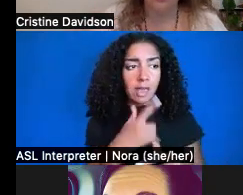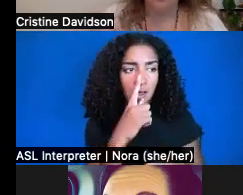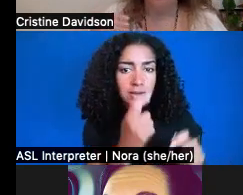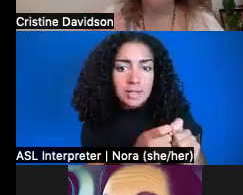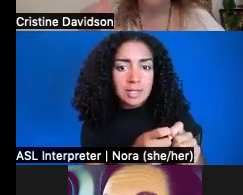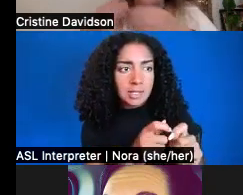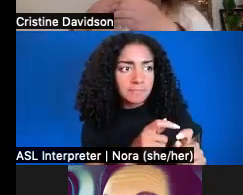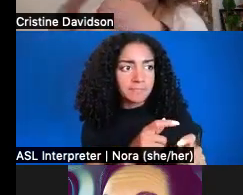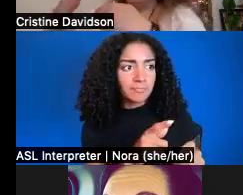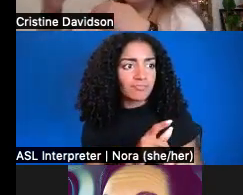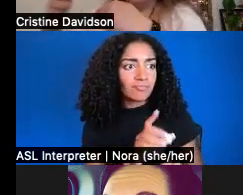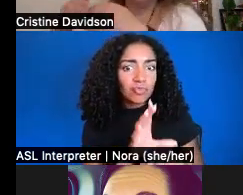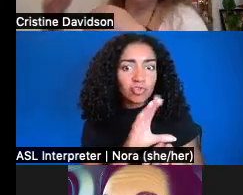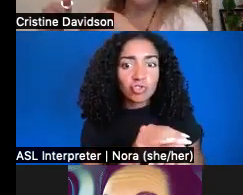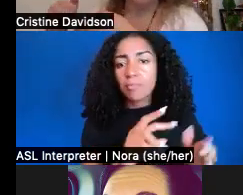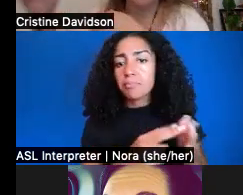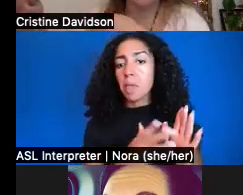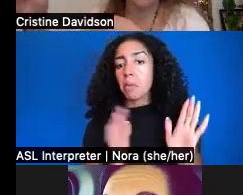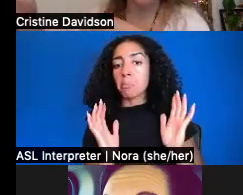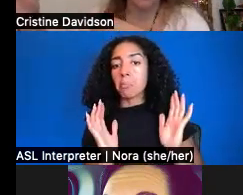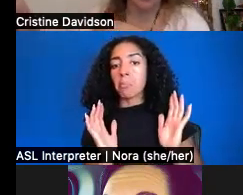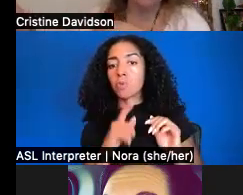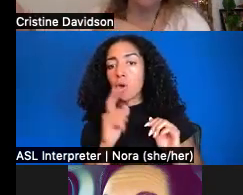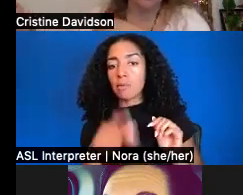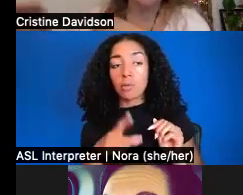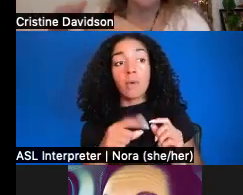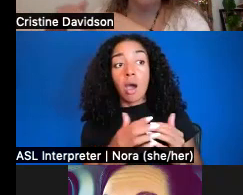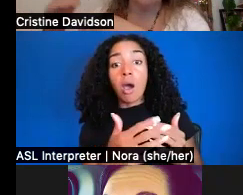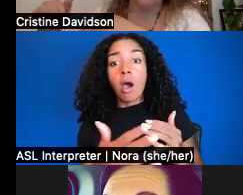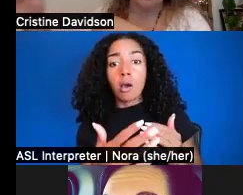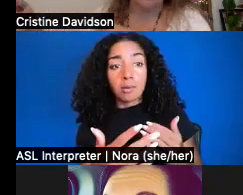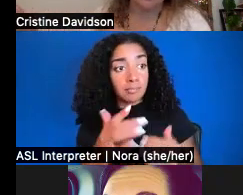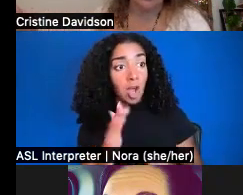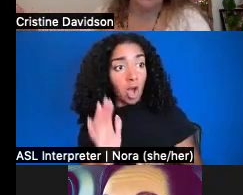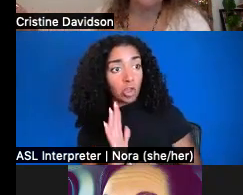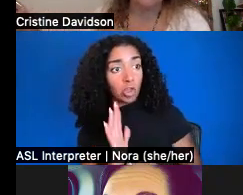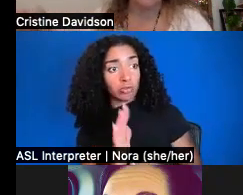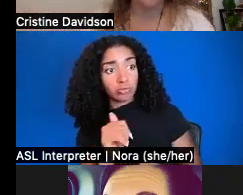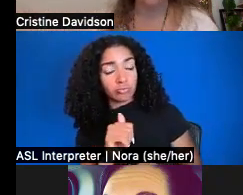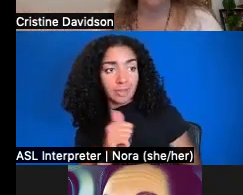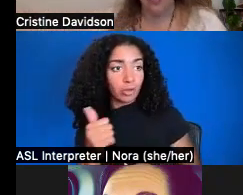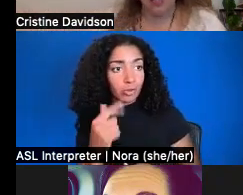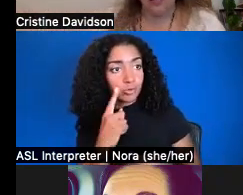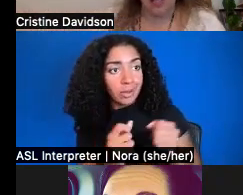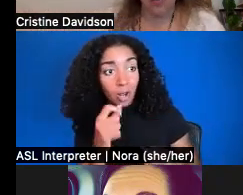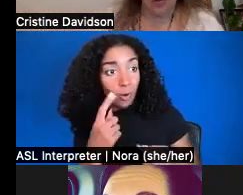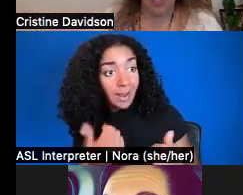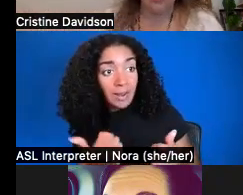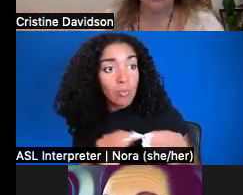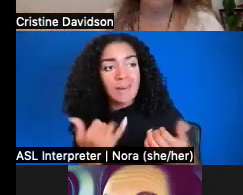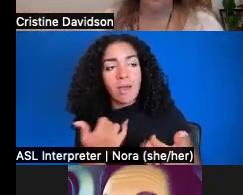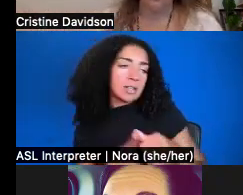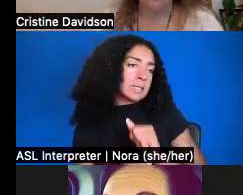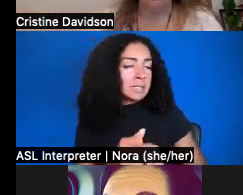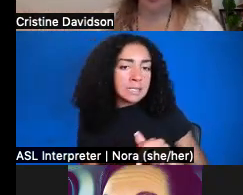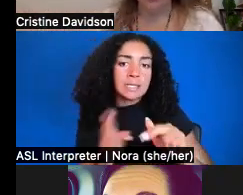won't. But then there will come a time when they may have to step it up, right? Step up the violent tactics. And so that grooming